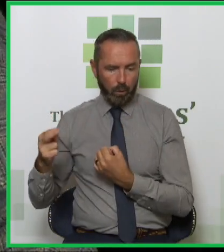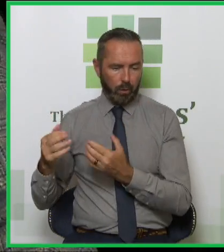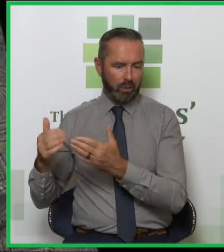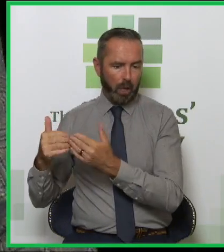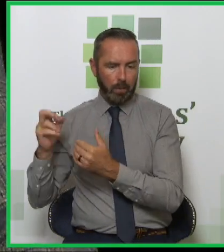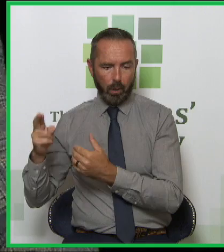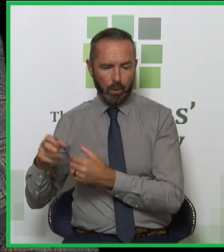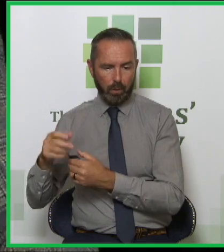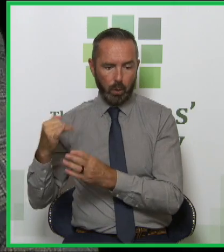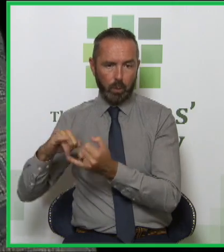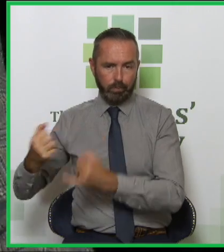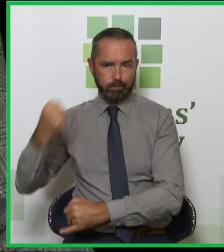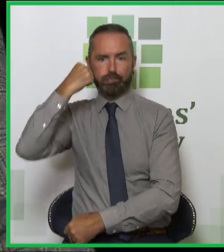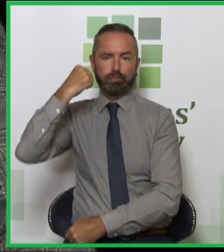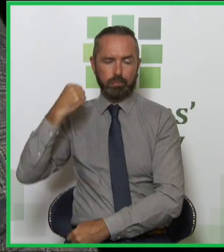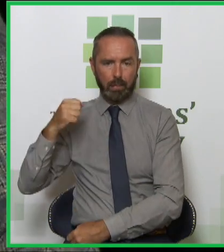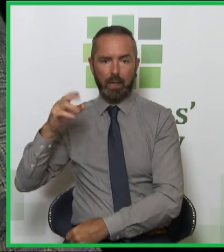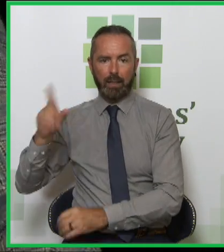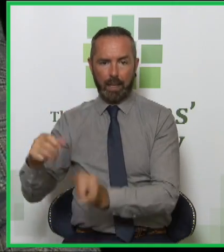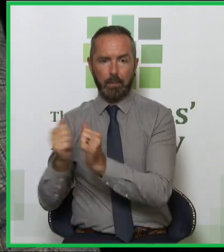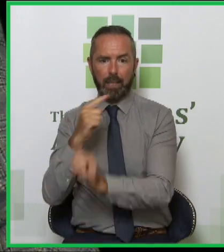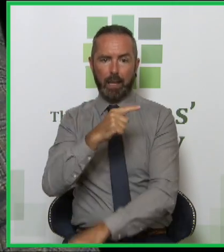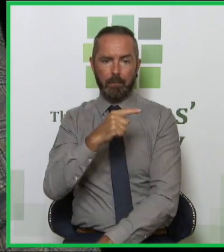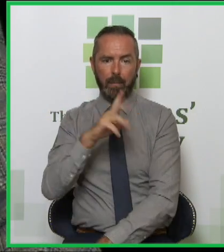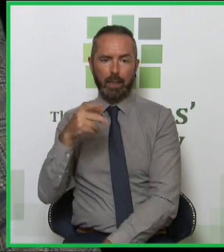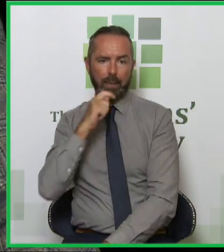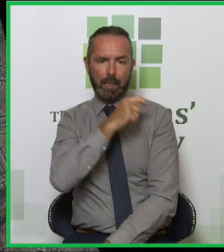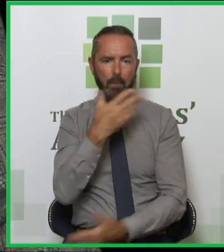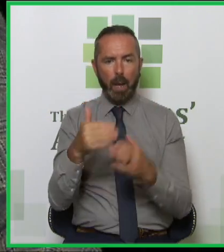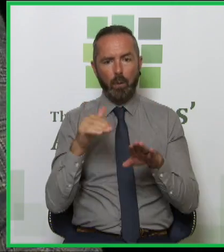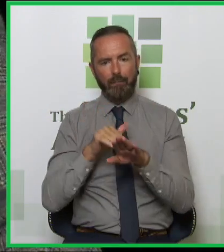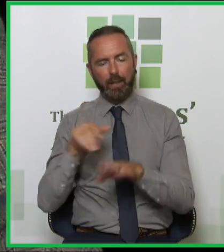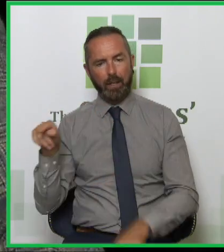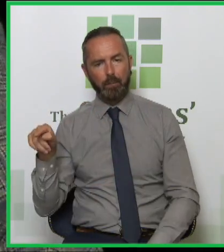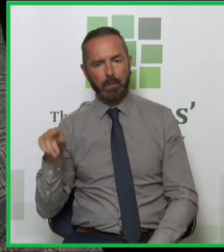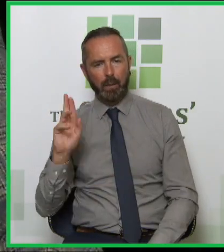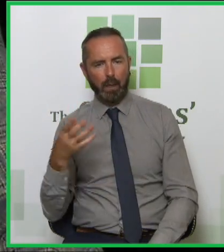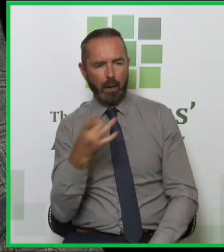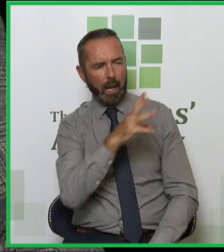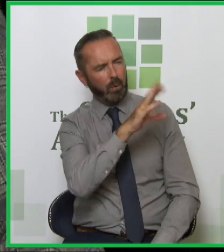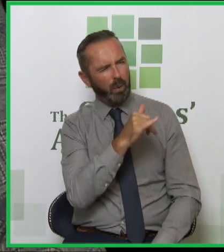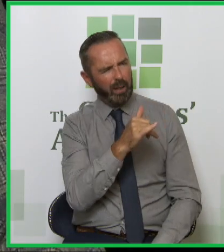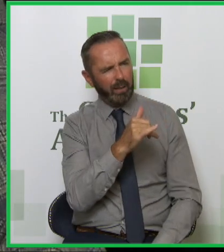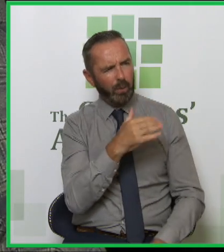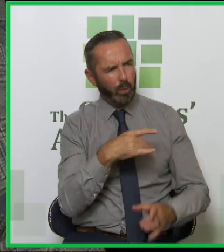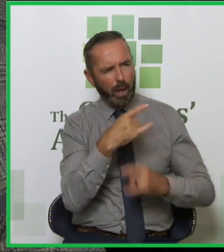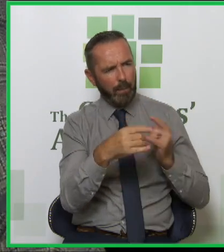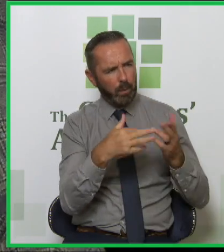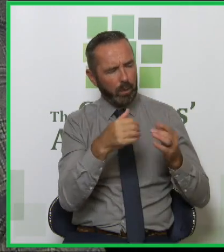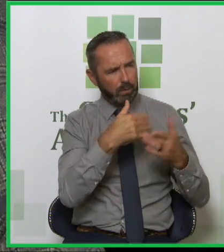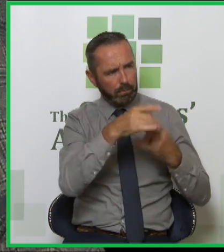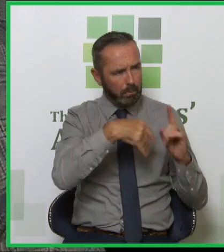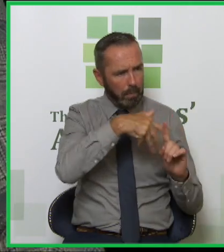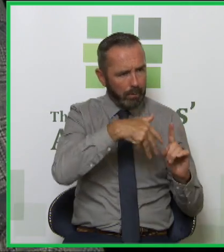can be offered the chance to meet them. They get to say how the offense affected them, maybe ask questions, ask why they did it, and then